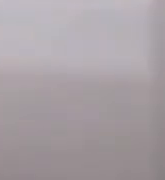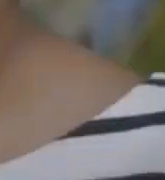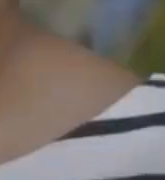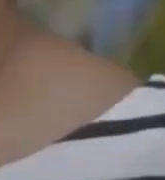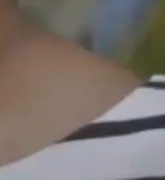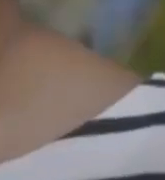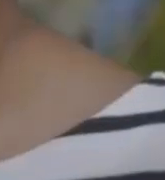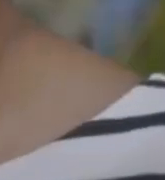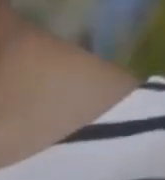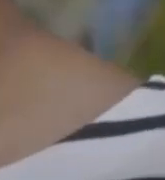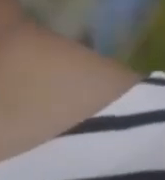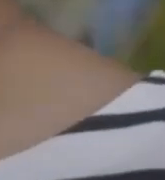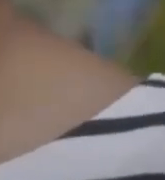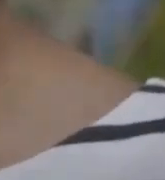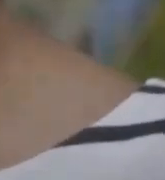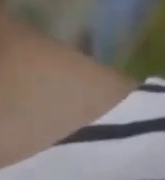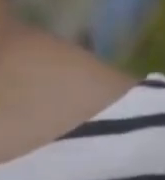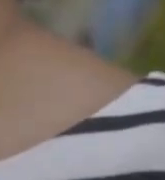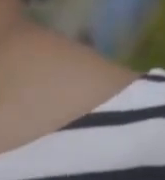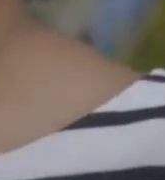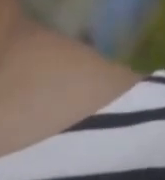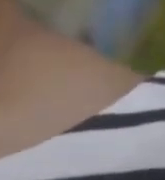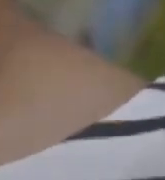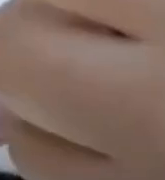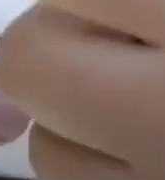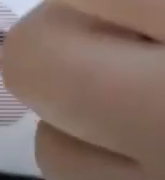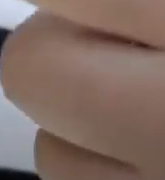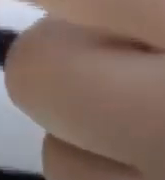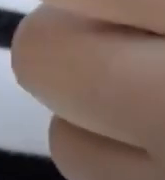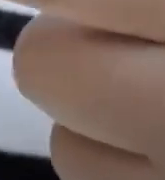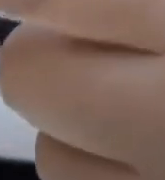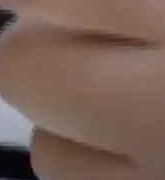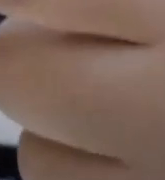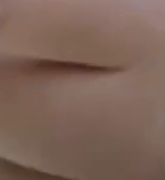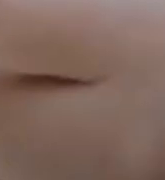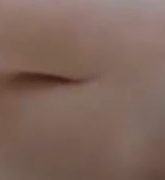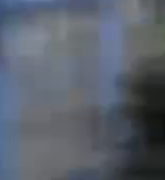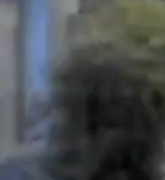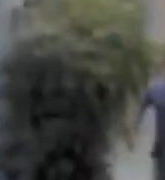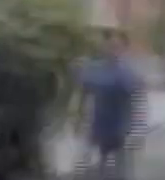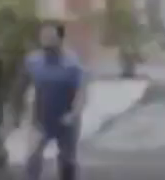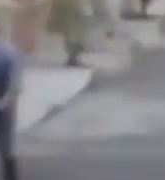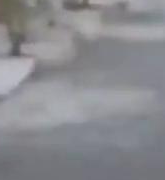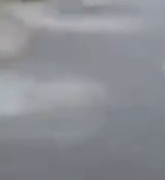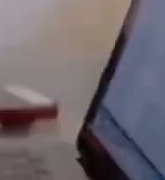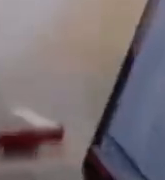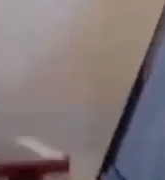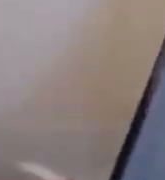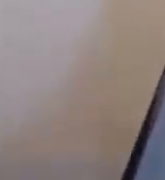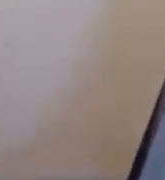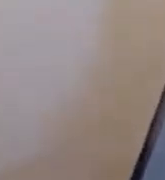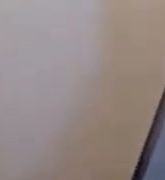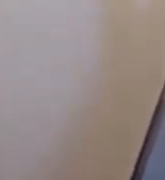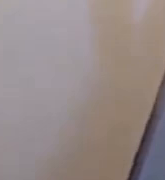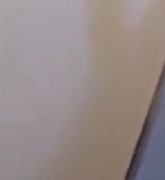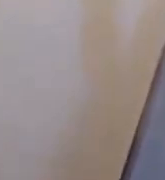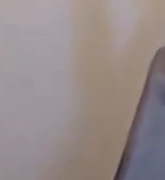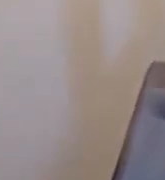because we're able to do everything. I'm a feminist in the periphery.